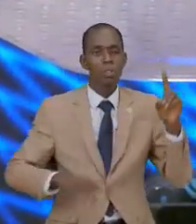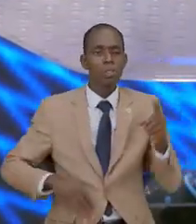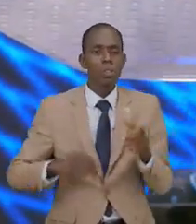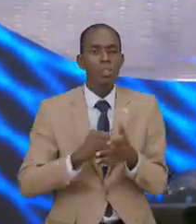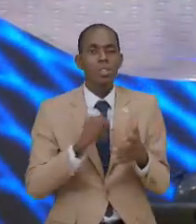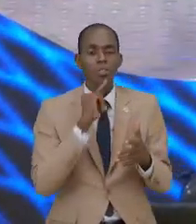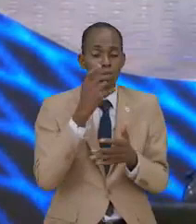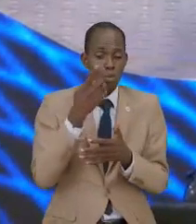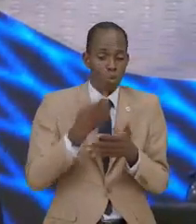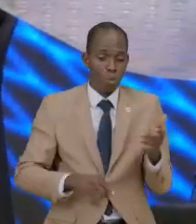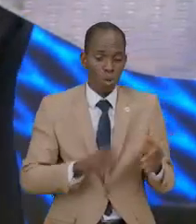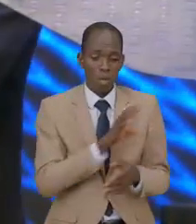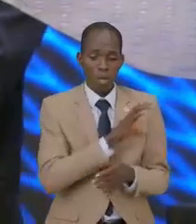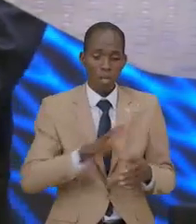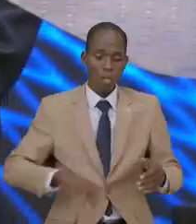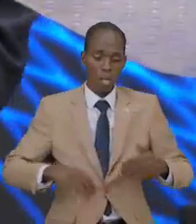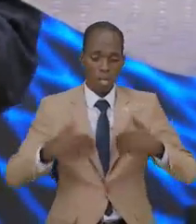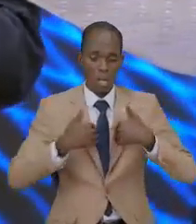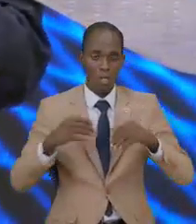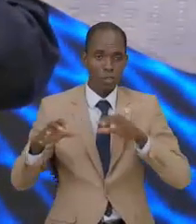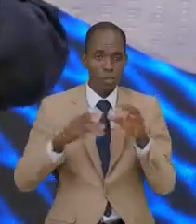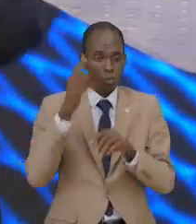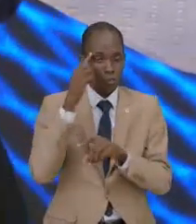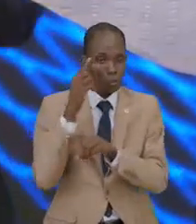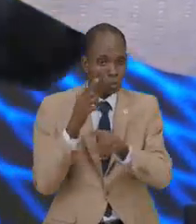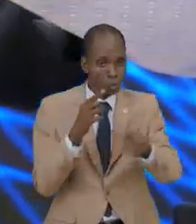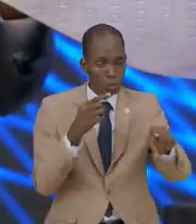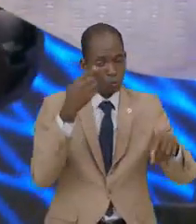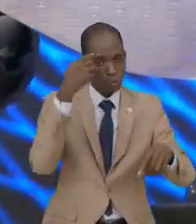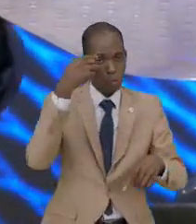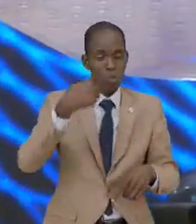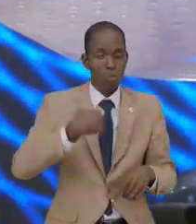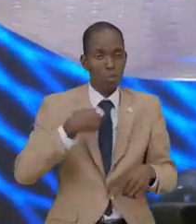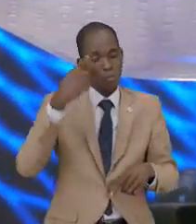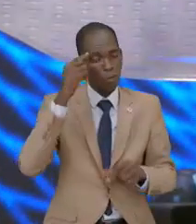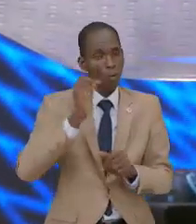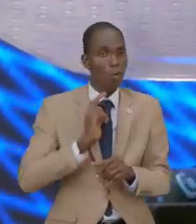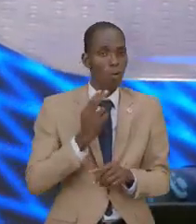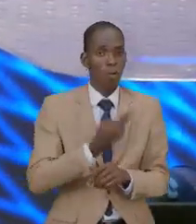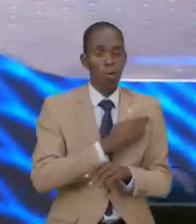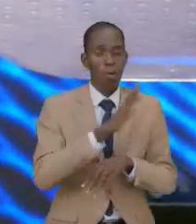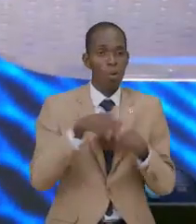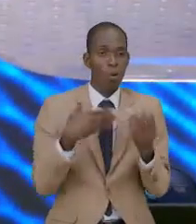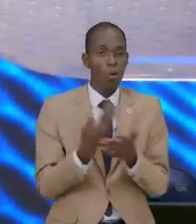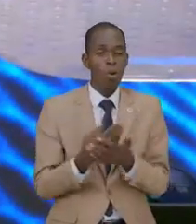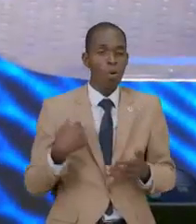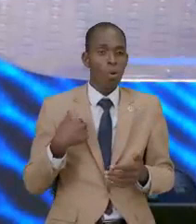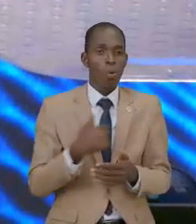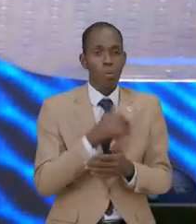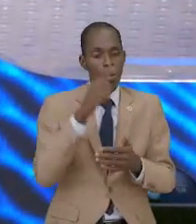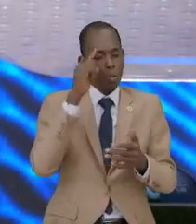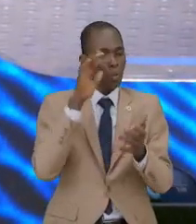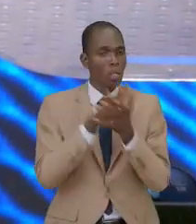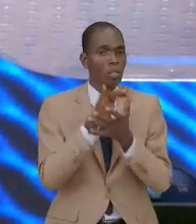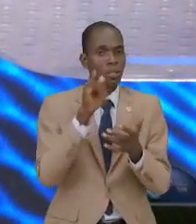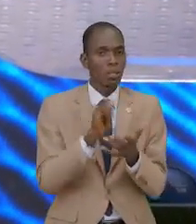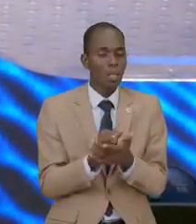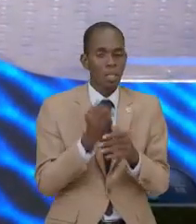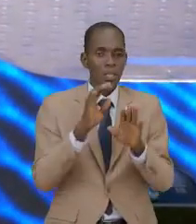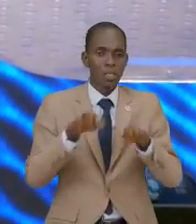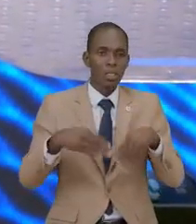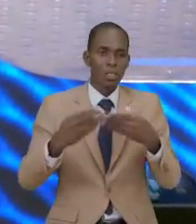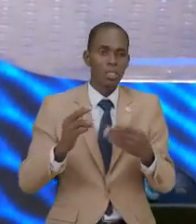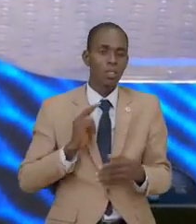what Christ has done on your behalf, on my behalf, on our behalf, and we believe that, that gives us